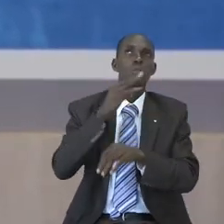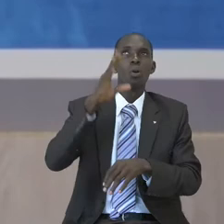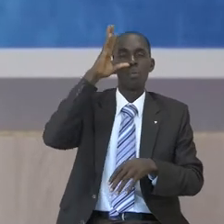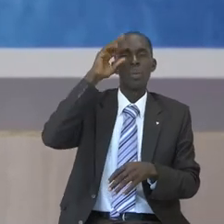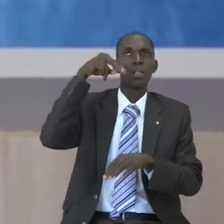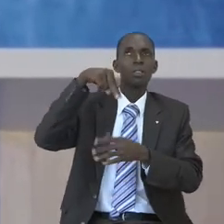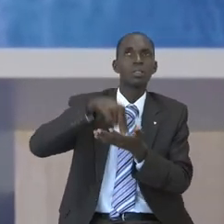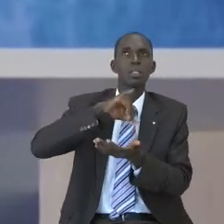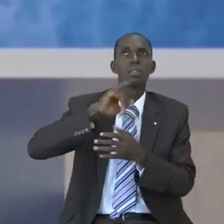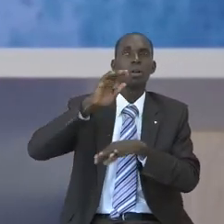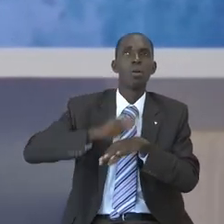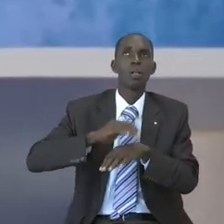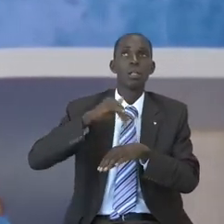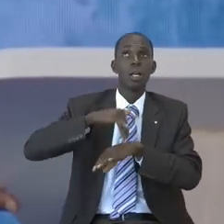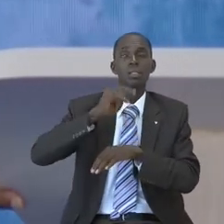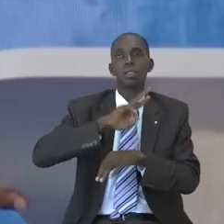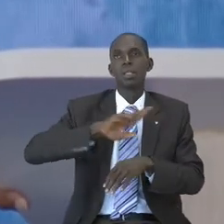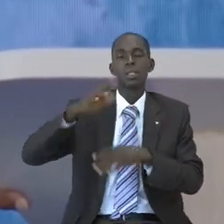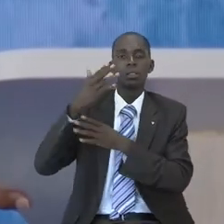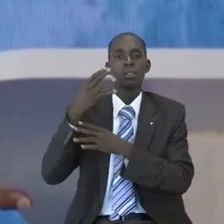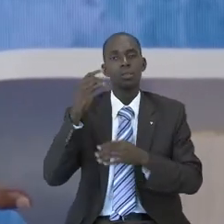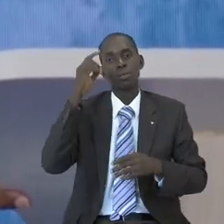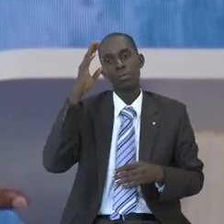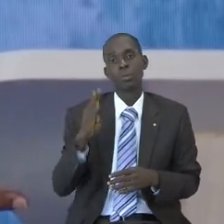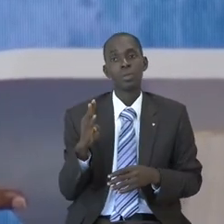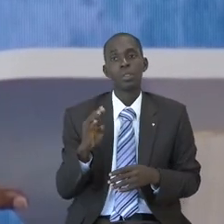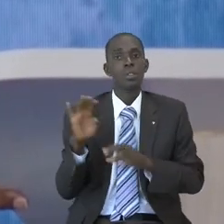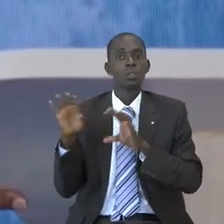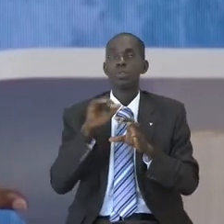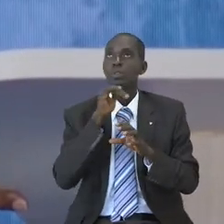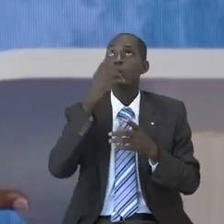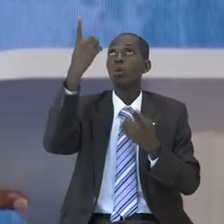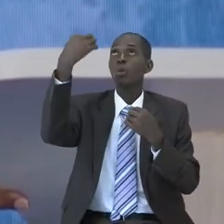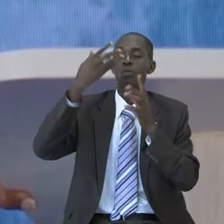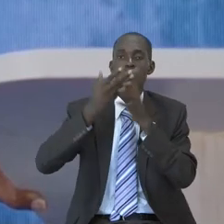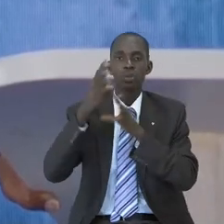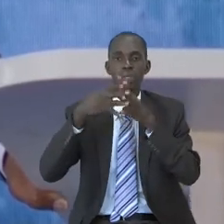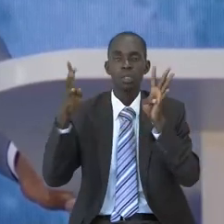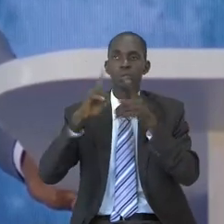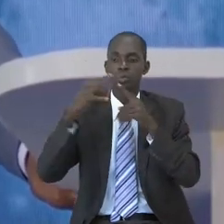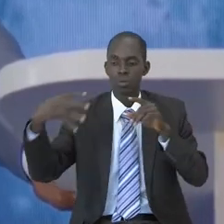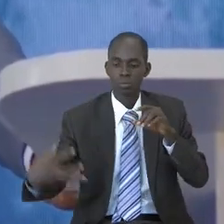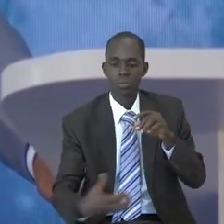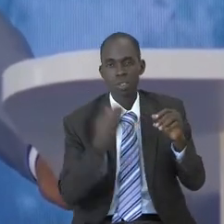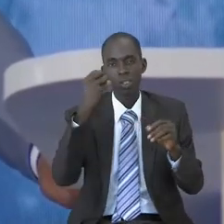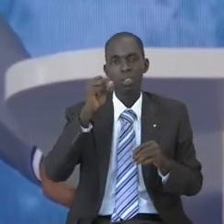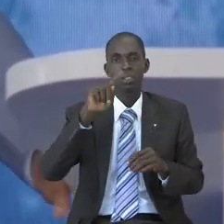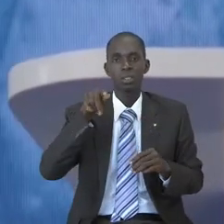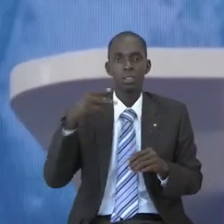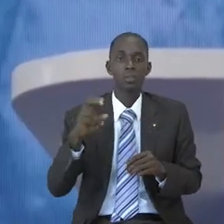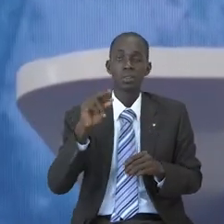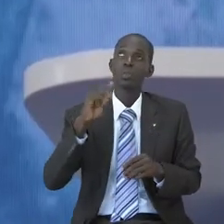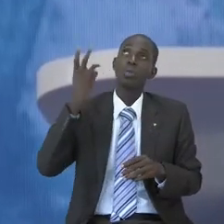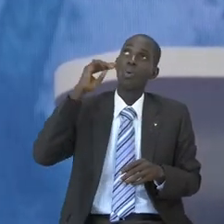the right hand of God. He didn't come through the gates to come and take Stephen. He was there and he's still